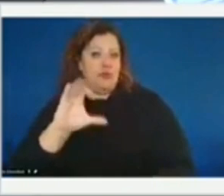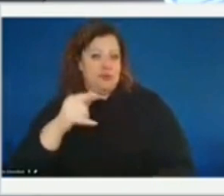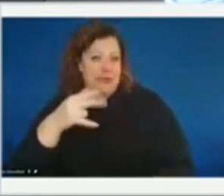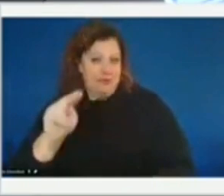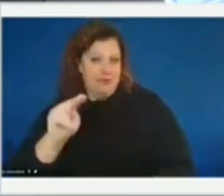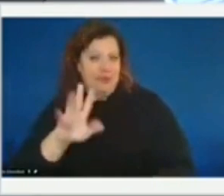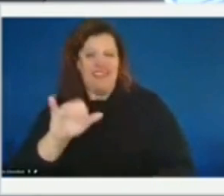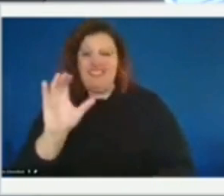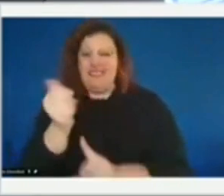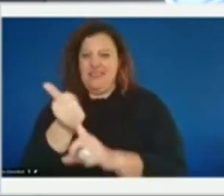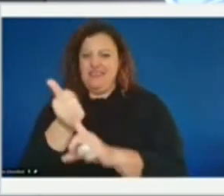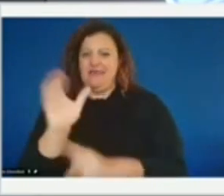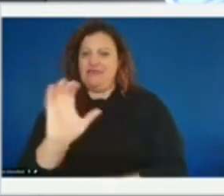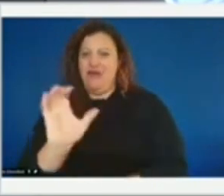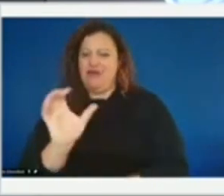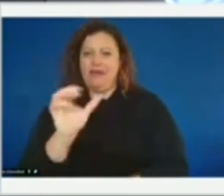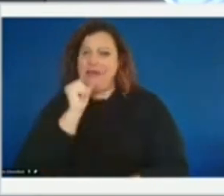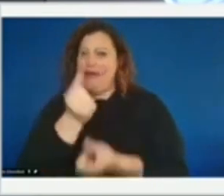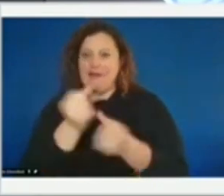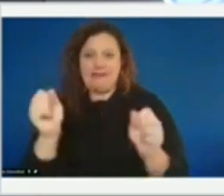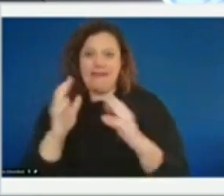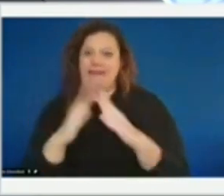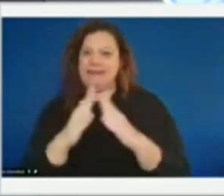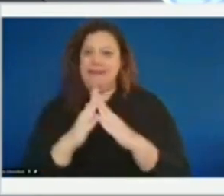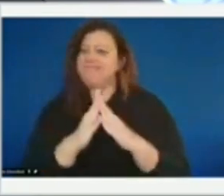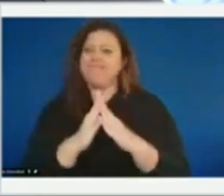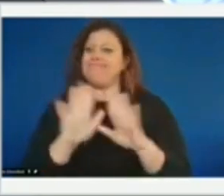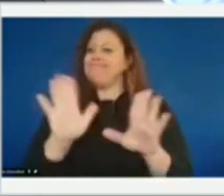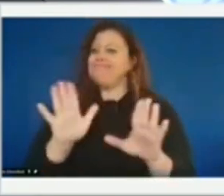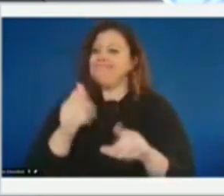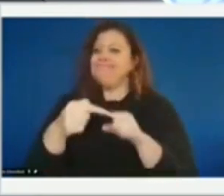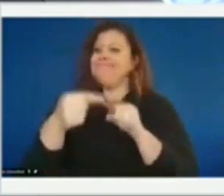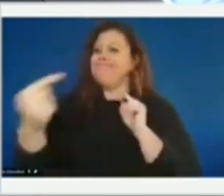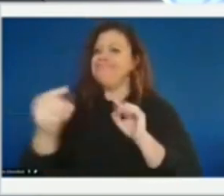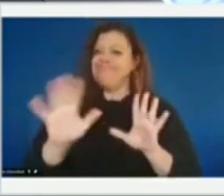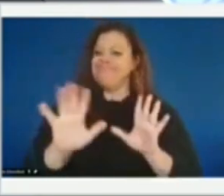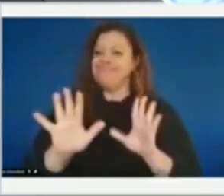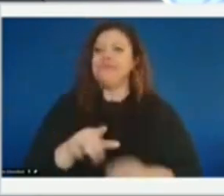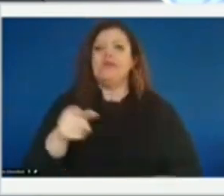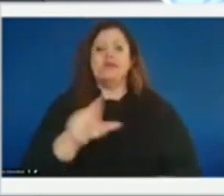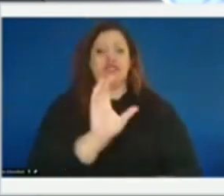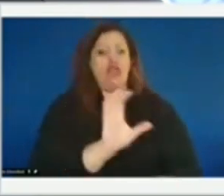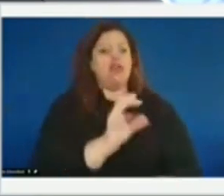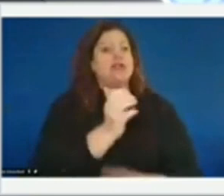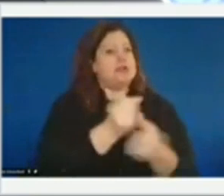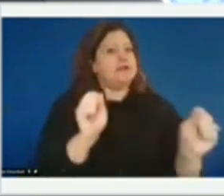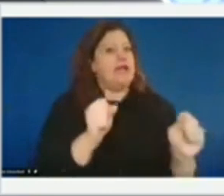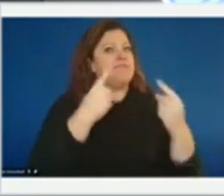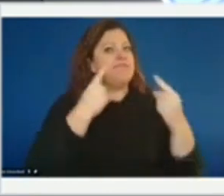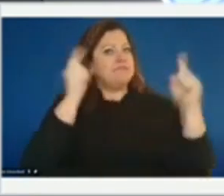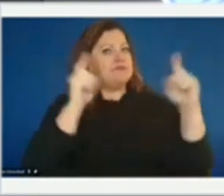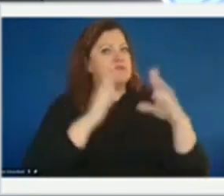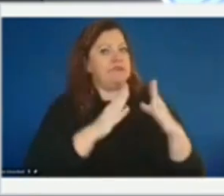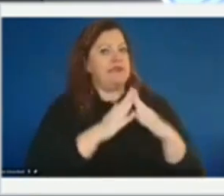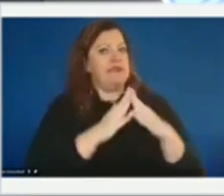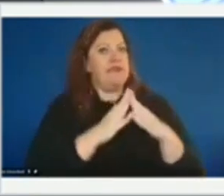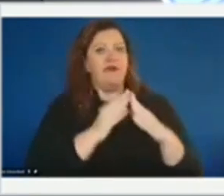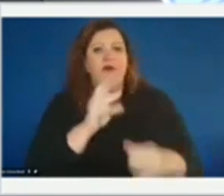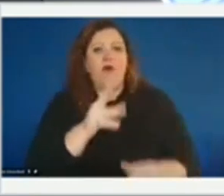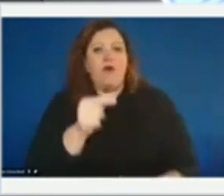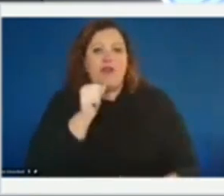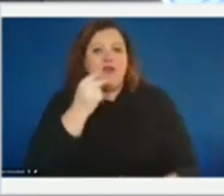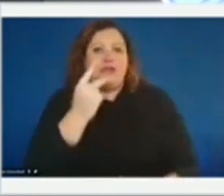that. Charlotte is indeed a safe and thriving city, or else you wouldn't see the buildings,